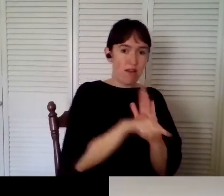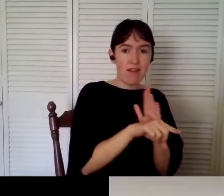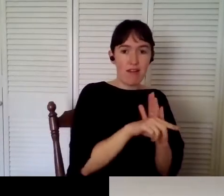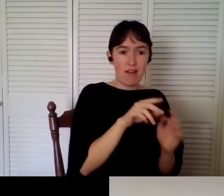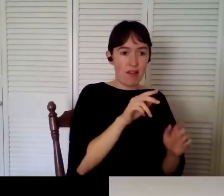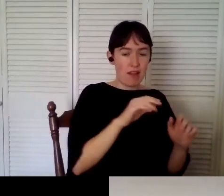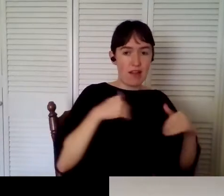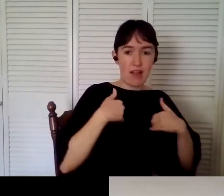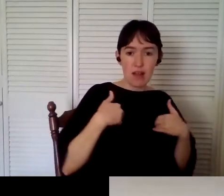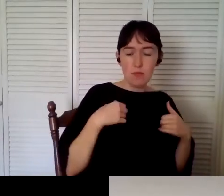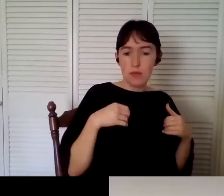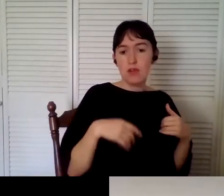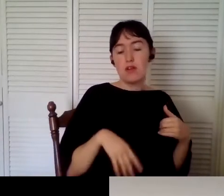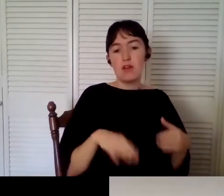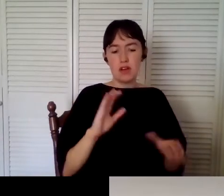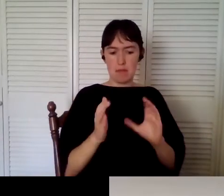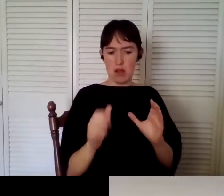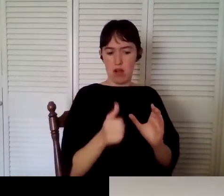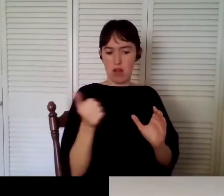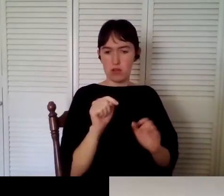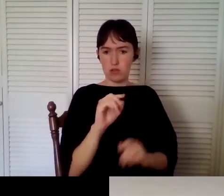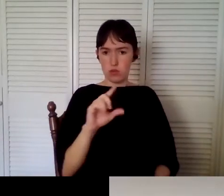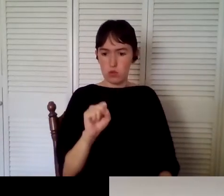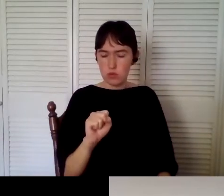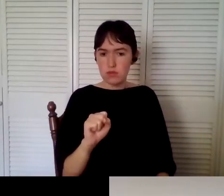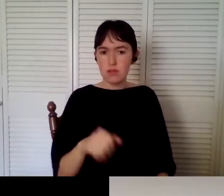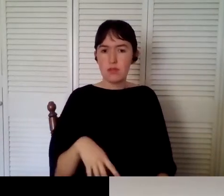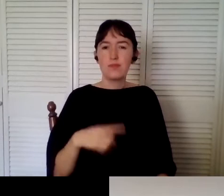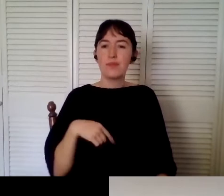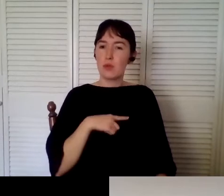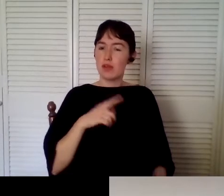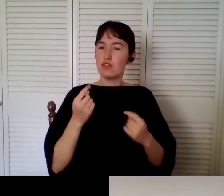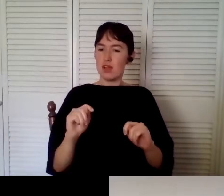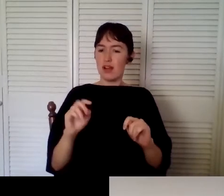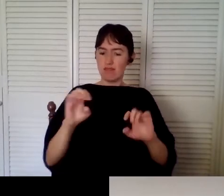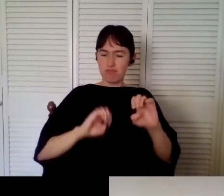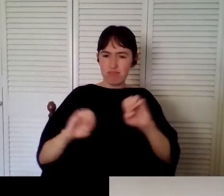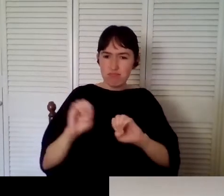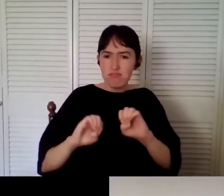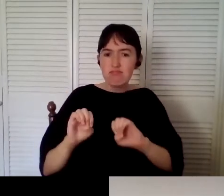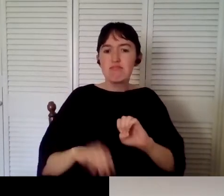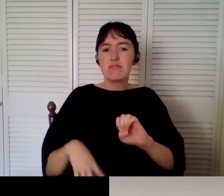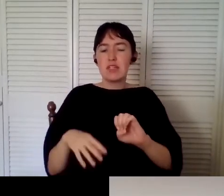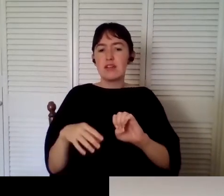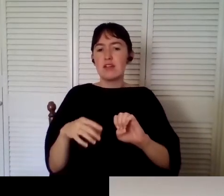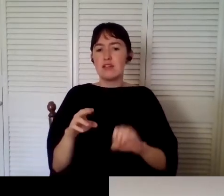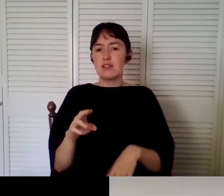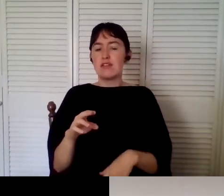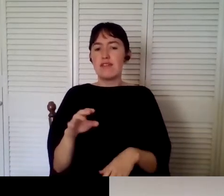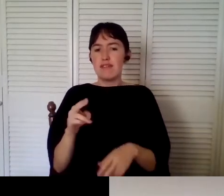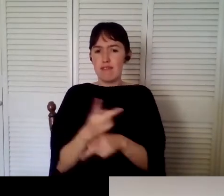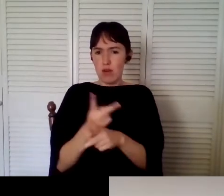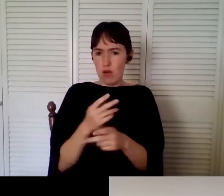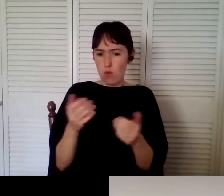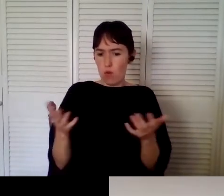used in the past, but we try to make inductive arguments about what things were likely used for in the past based